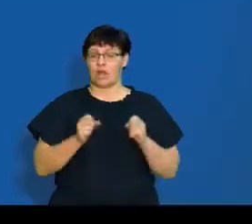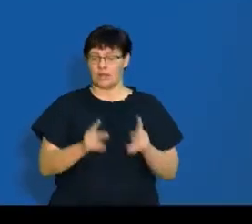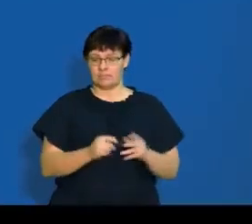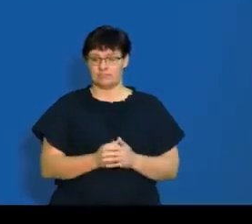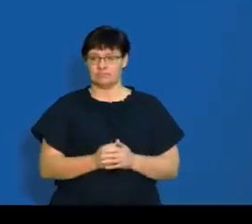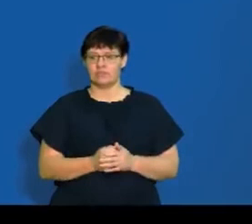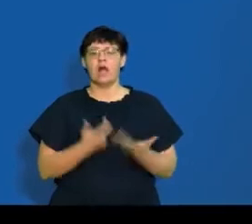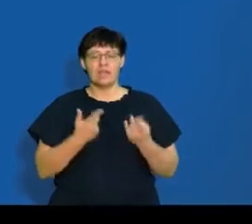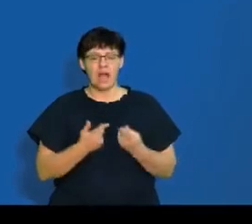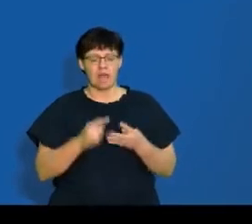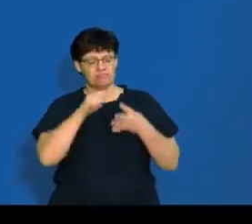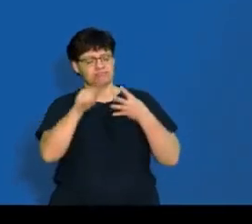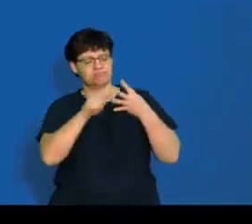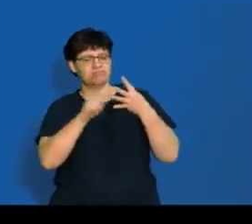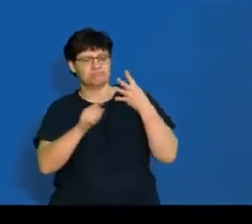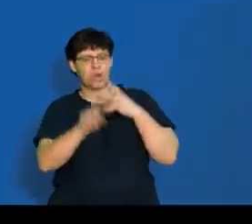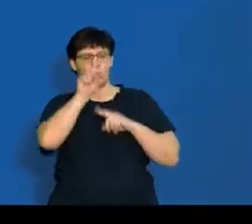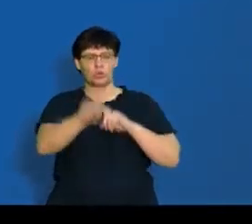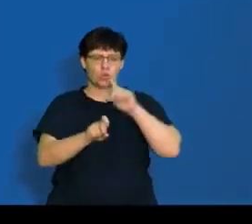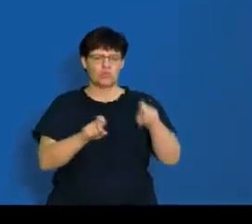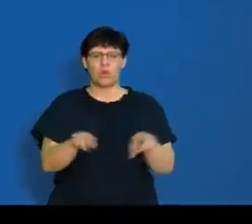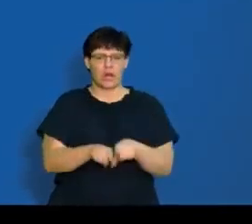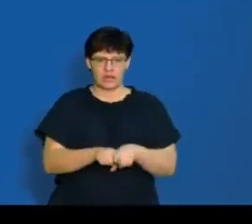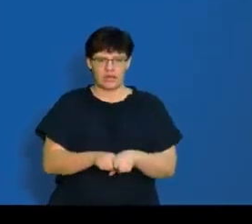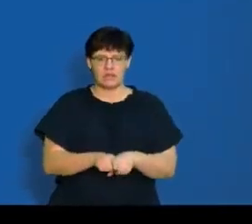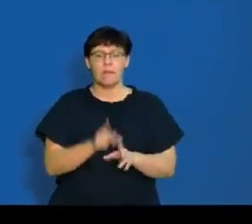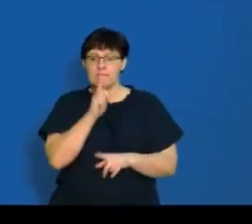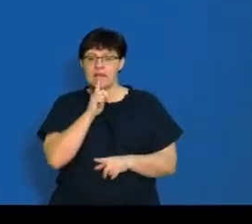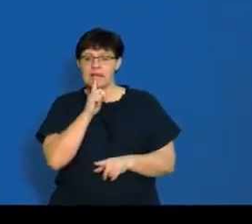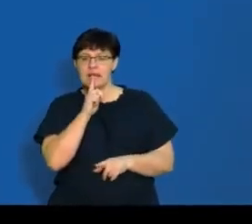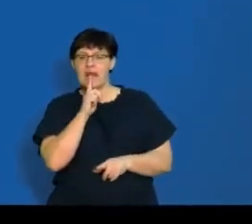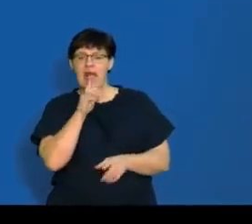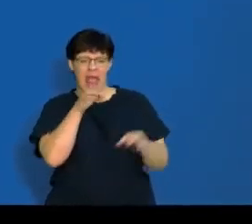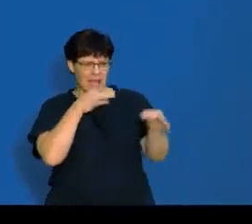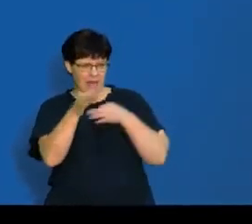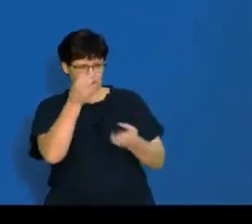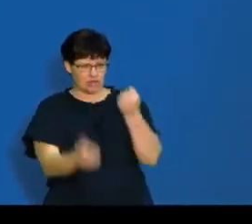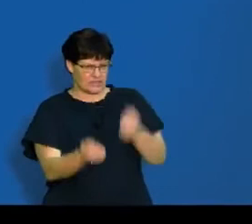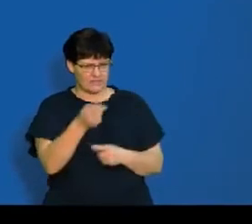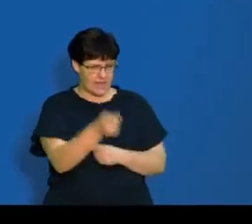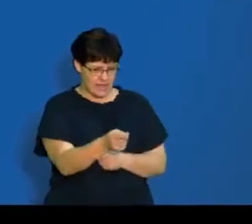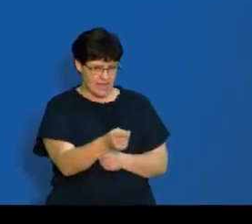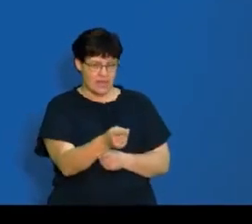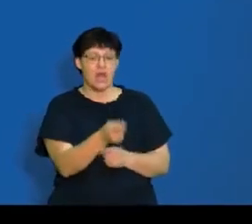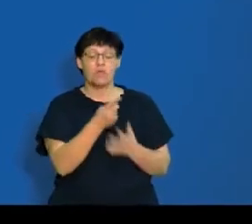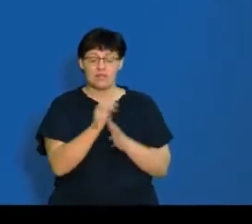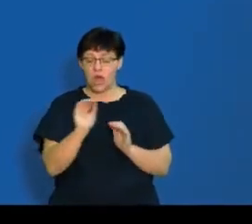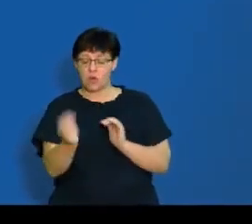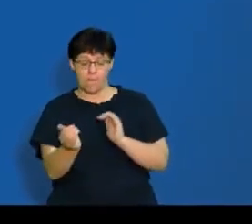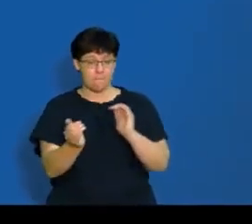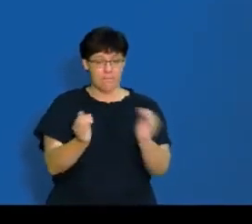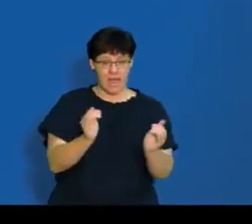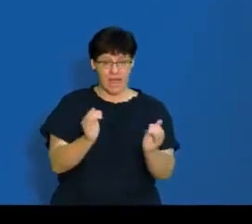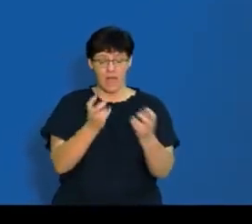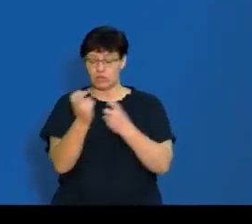Now, the types of questions you're likely to get are justification. You should be able to compare the